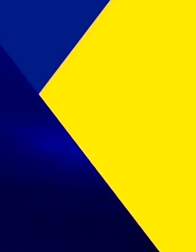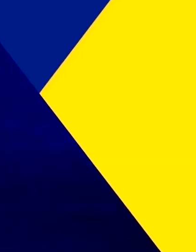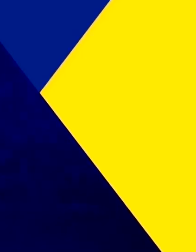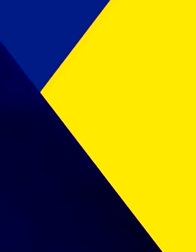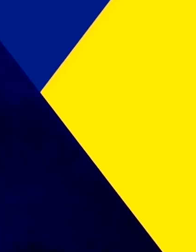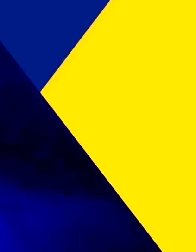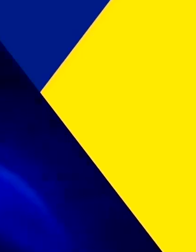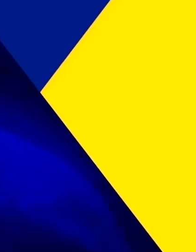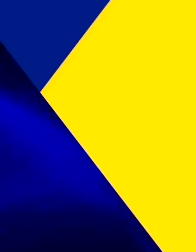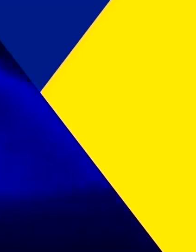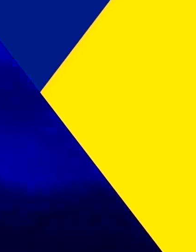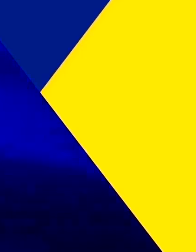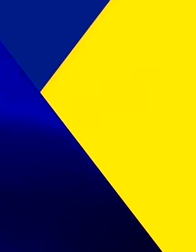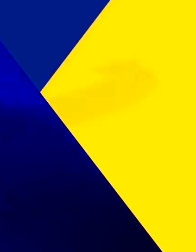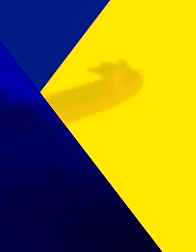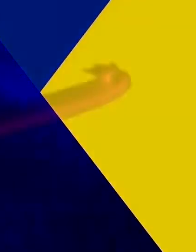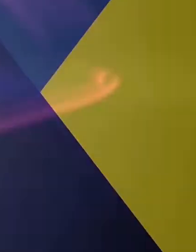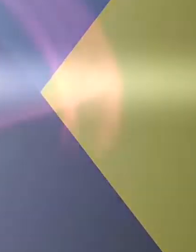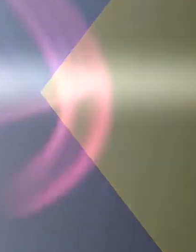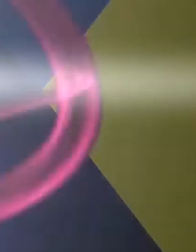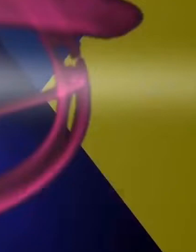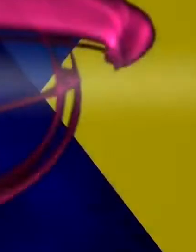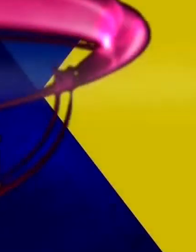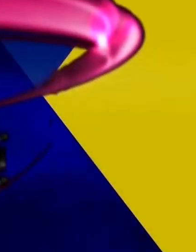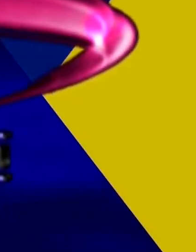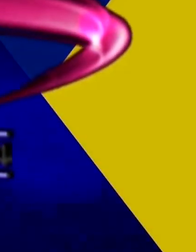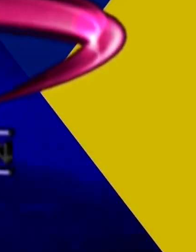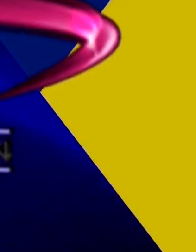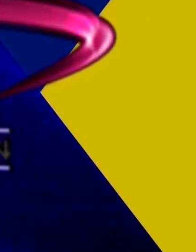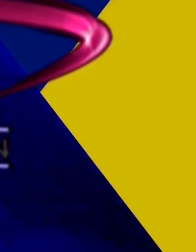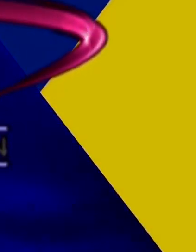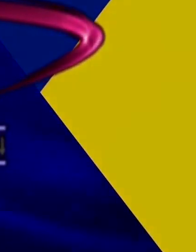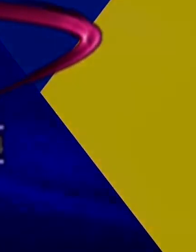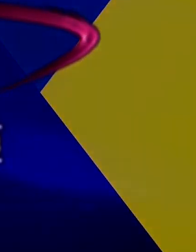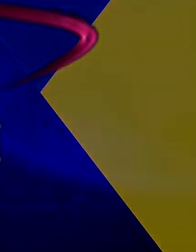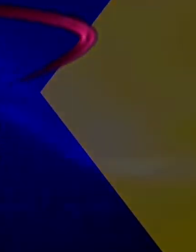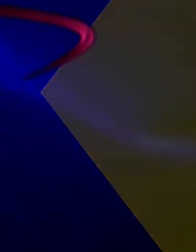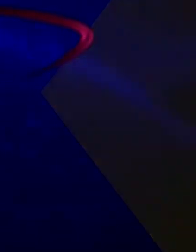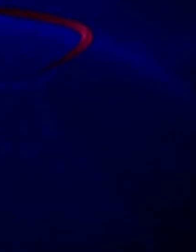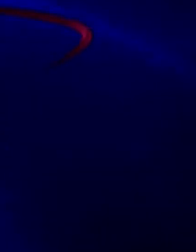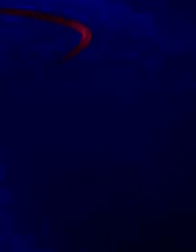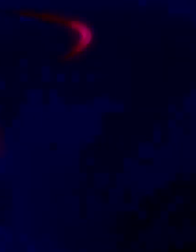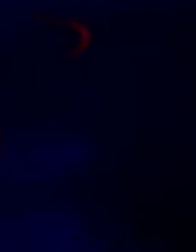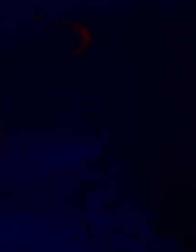Hashtag 246 was brought to you with the kind compliments of the Caribbean Broadcasting Corporation.